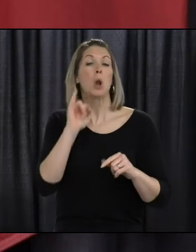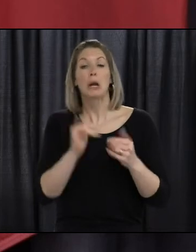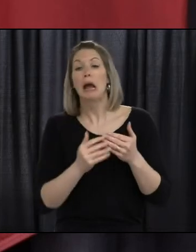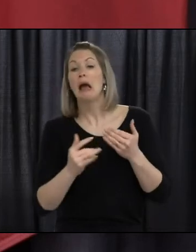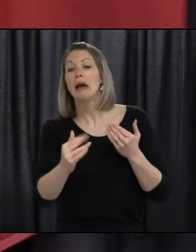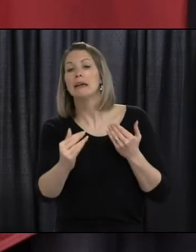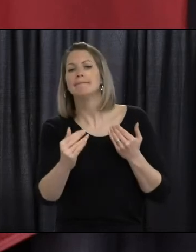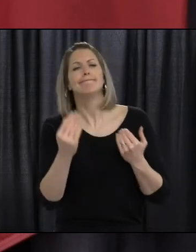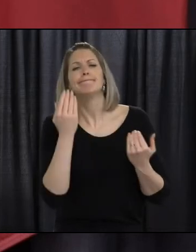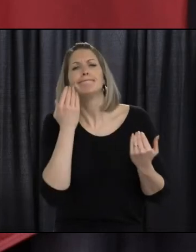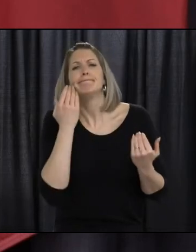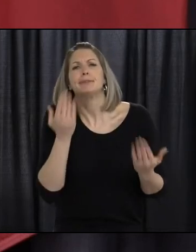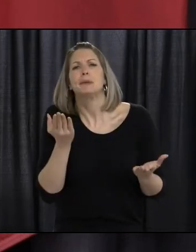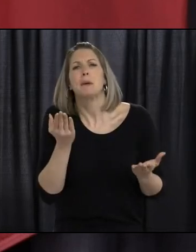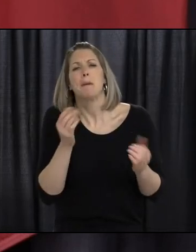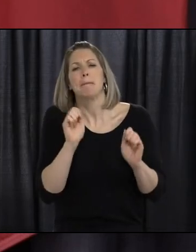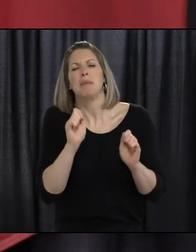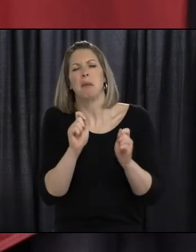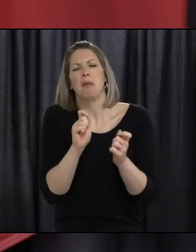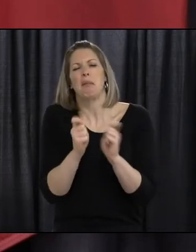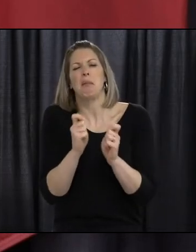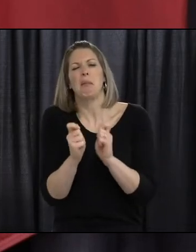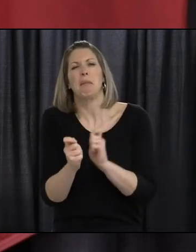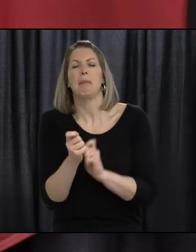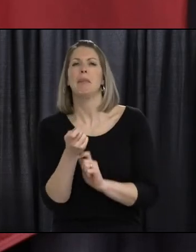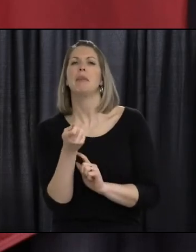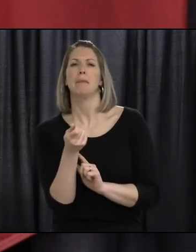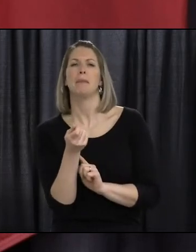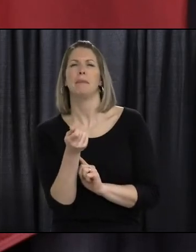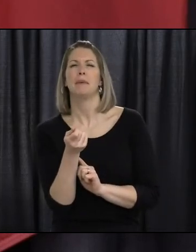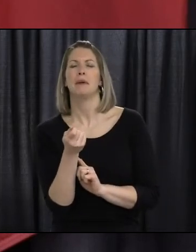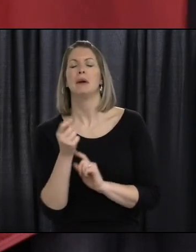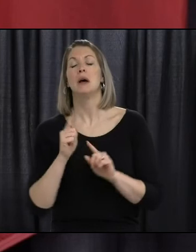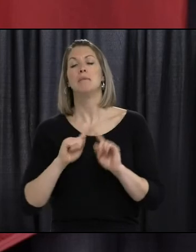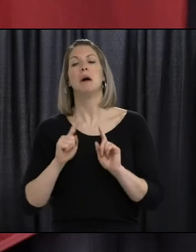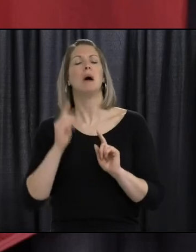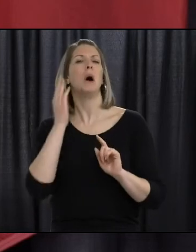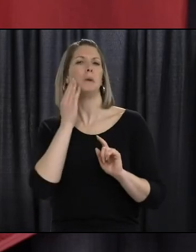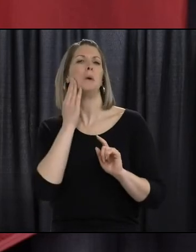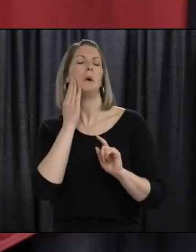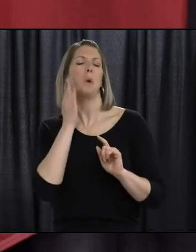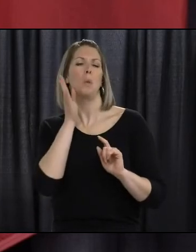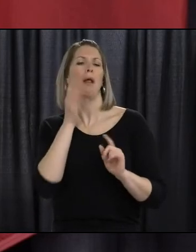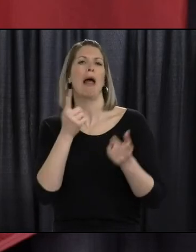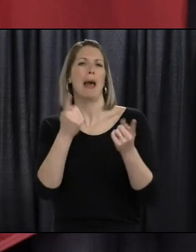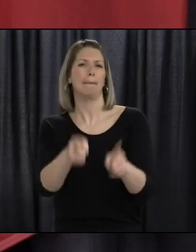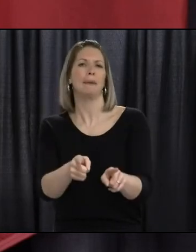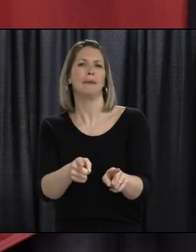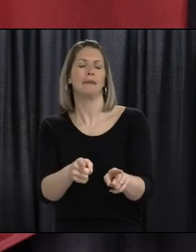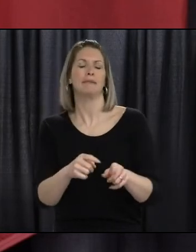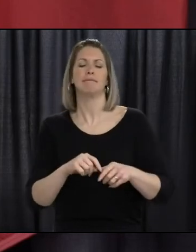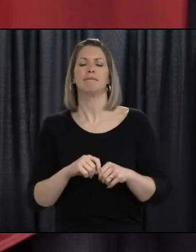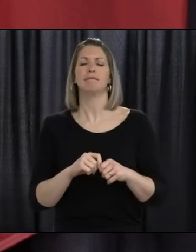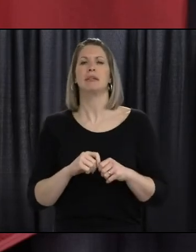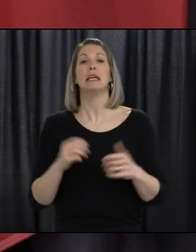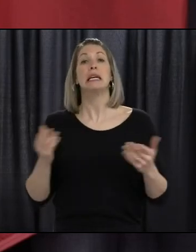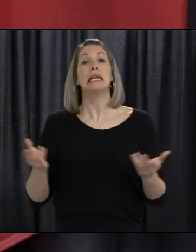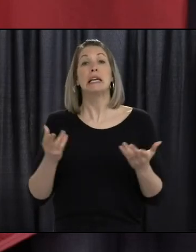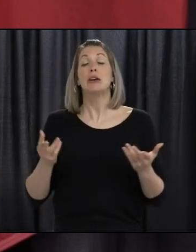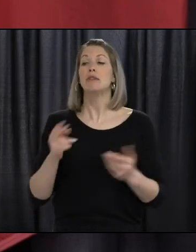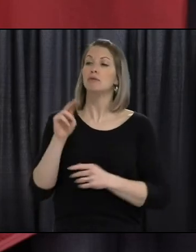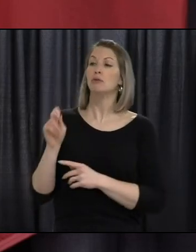There are a number of things on hold in our province for good reason, but we still have to make plans